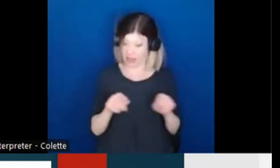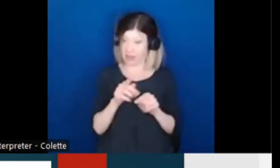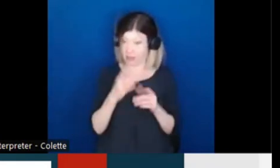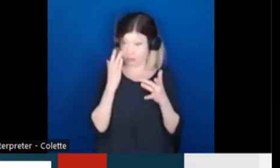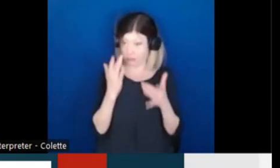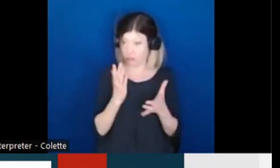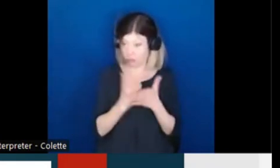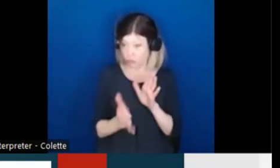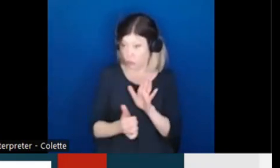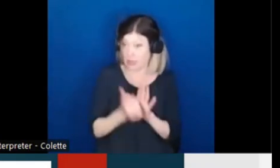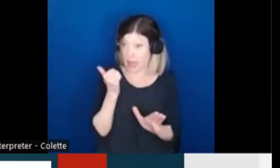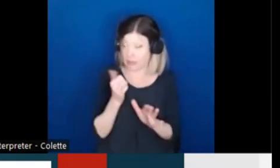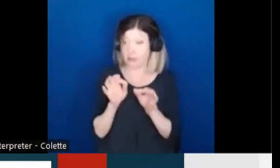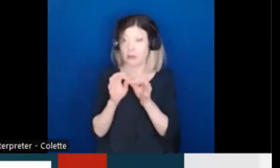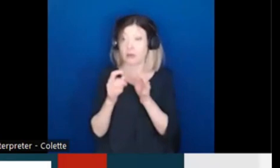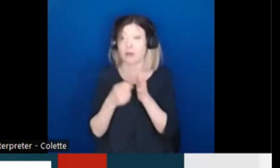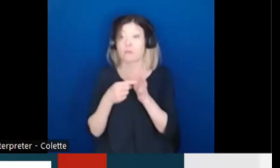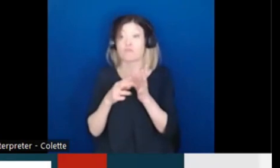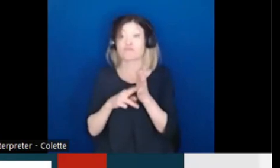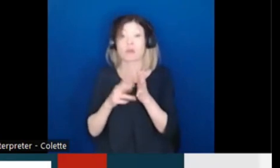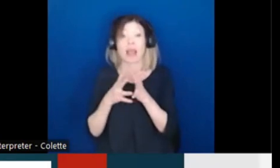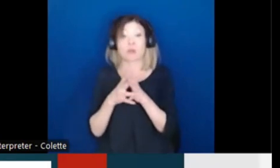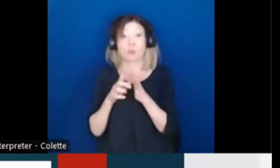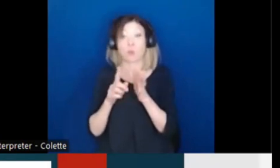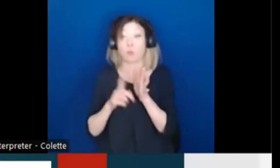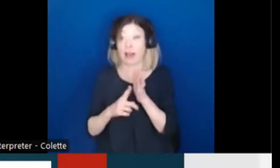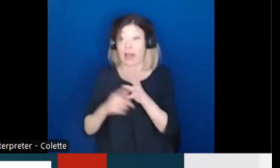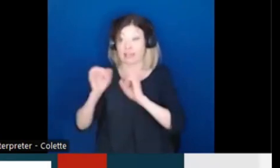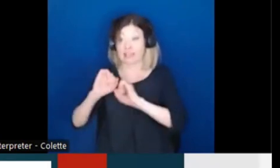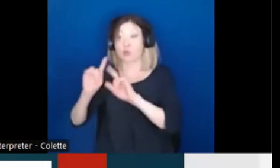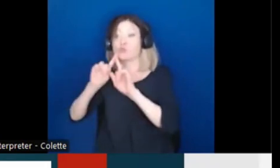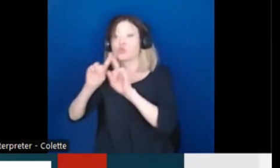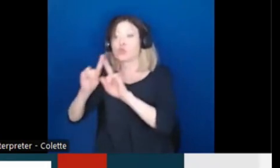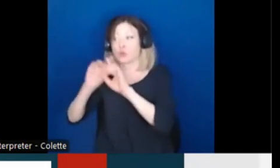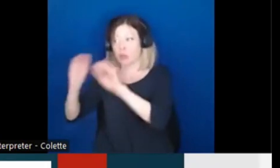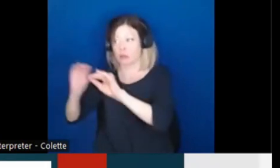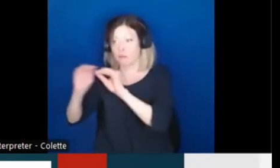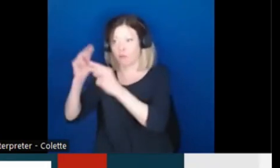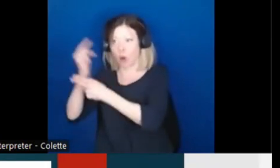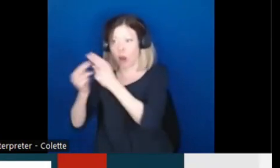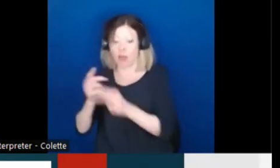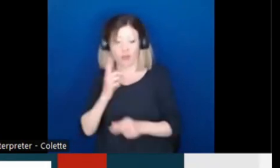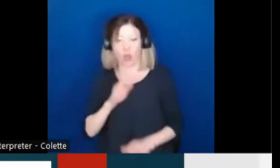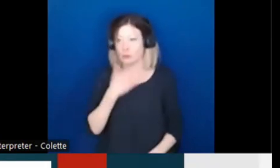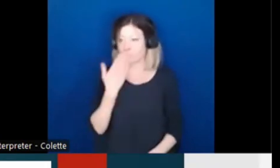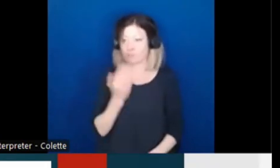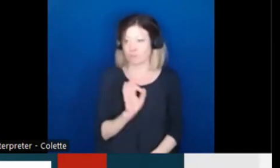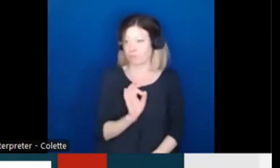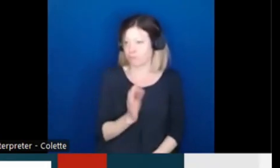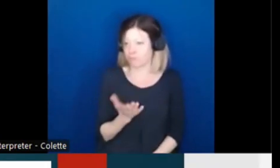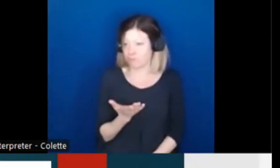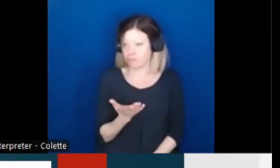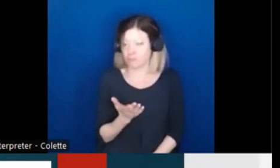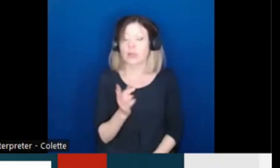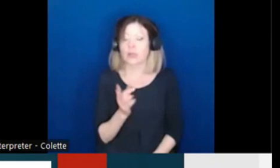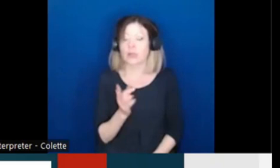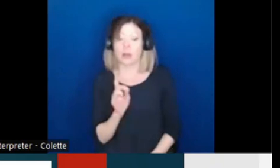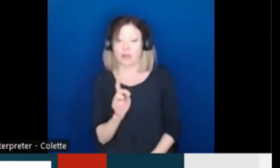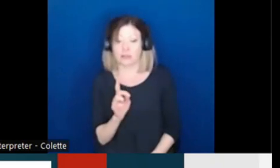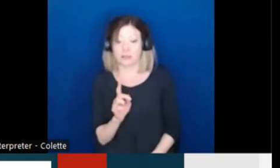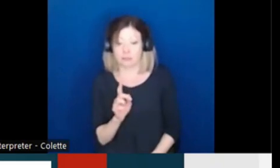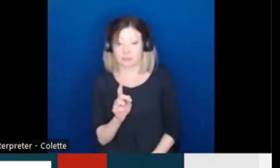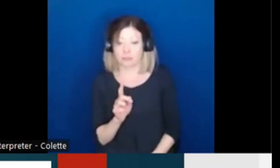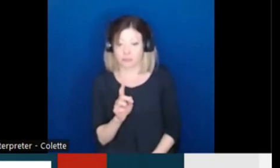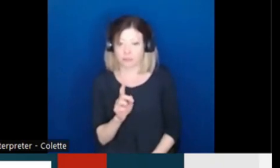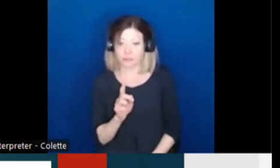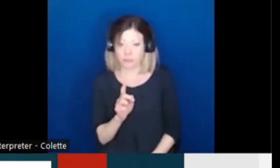art tutor, which the girls didn't have, but it was something that was considered, it was something that they all were able